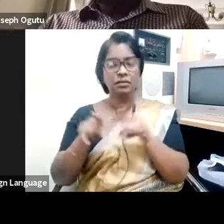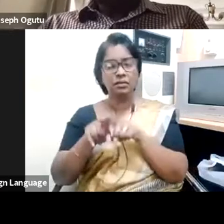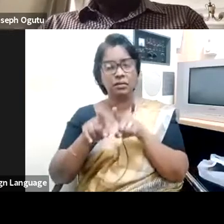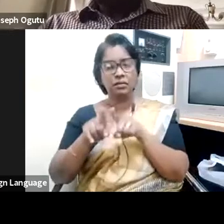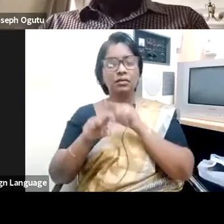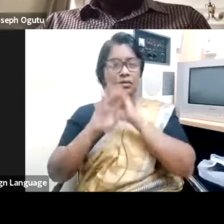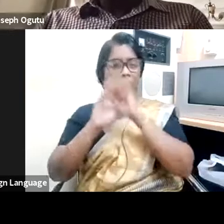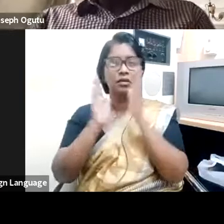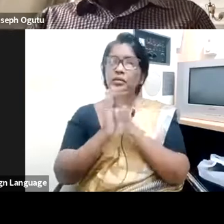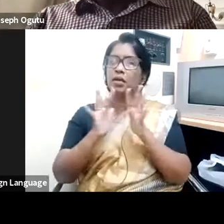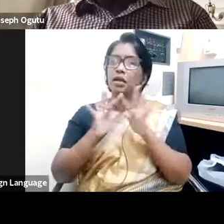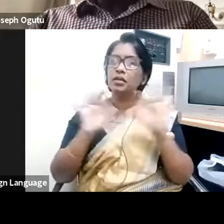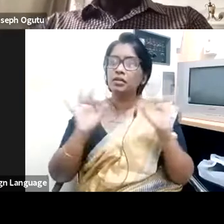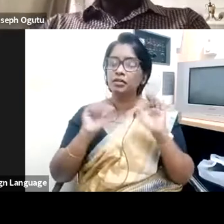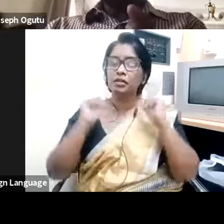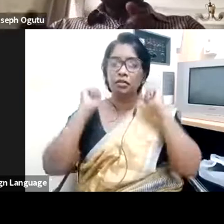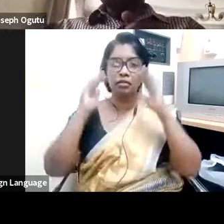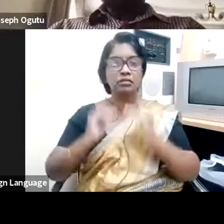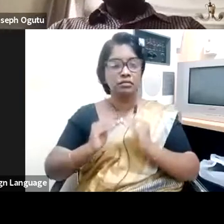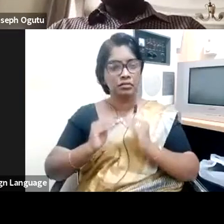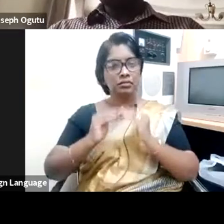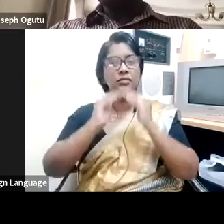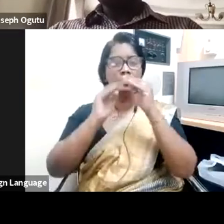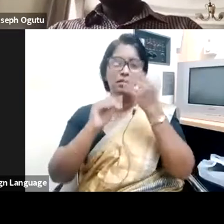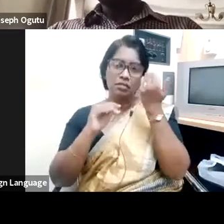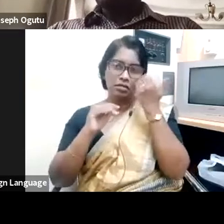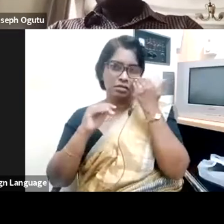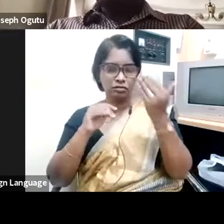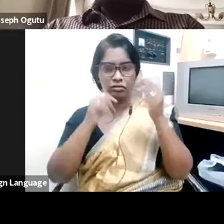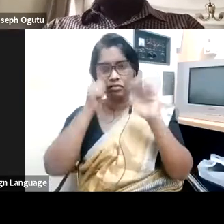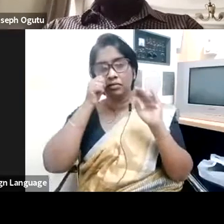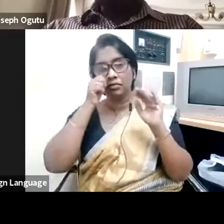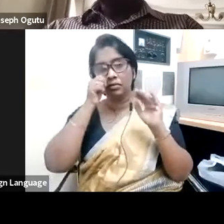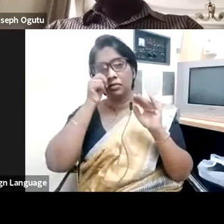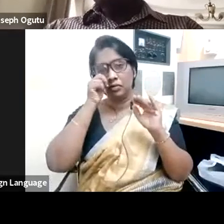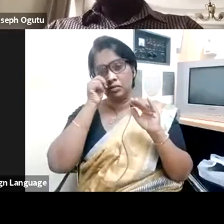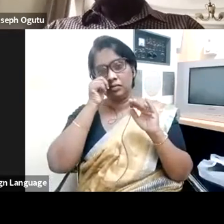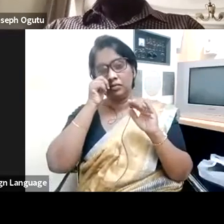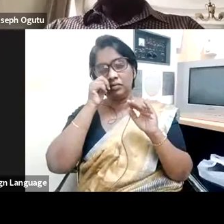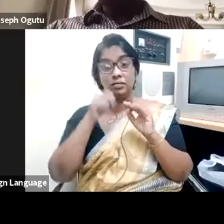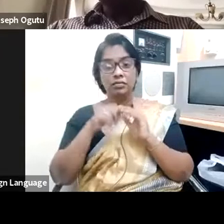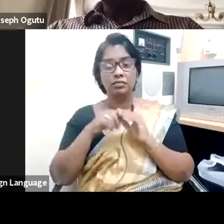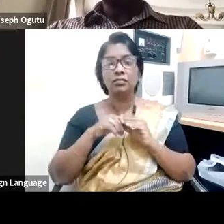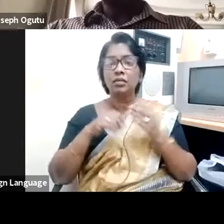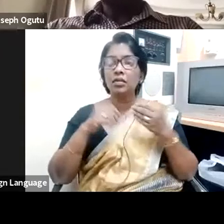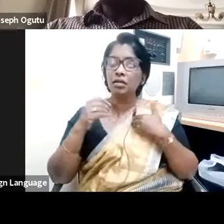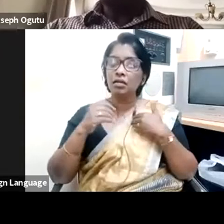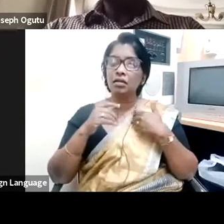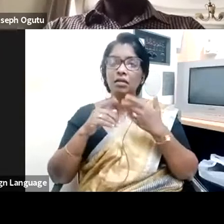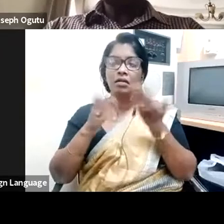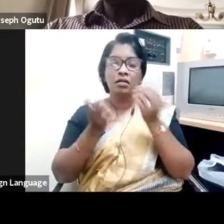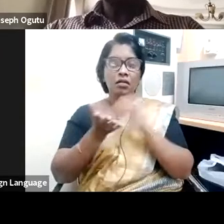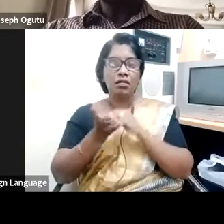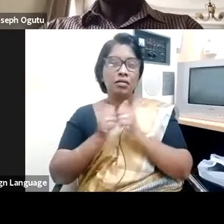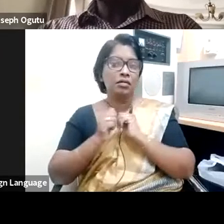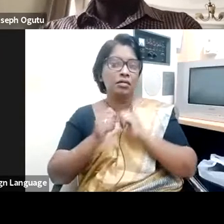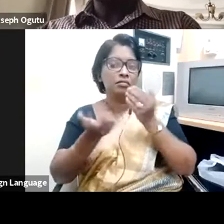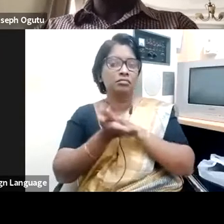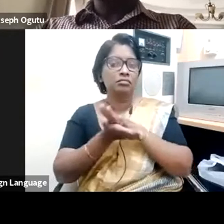this was a valid reason. So we've had to go back to the drawing board. Right now, we are working with the National